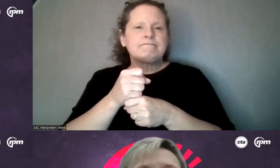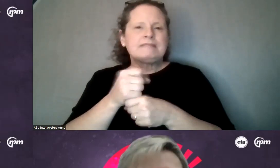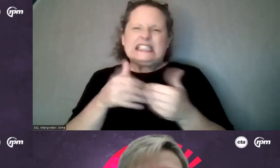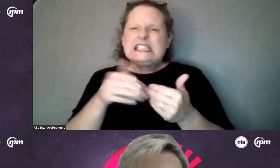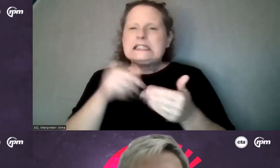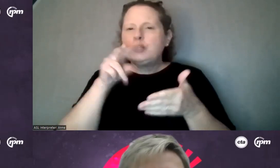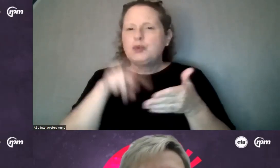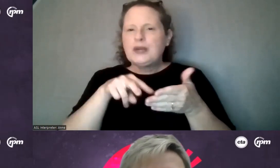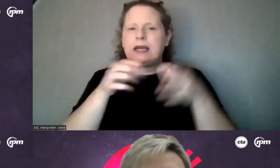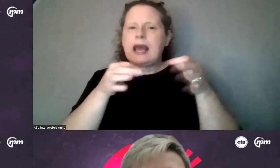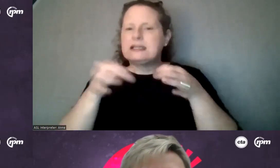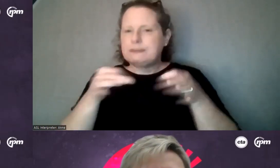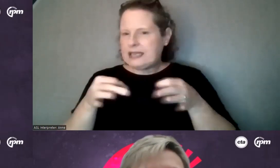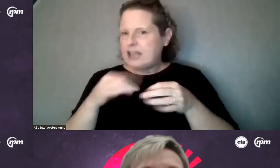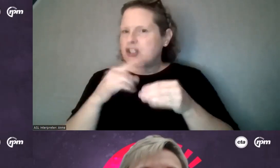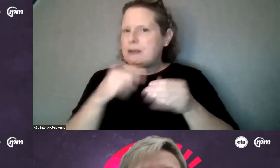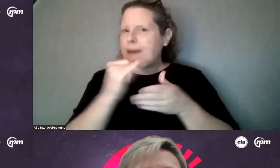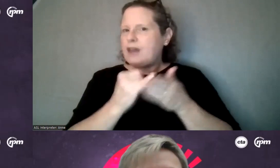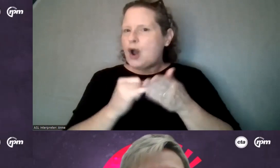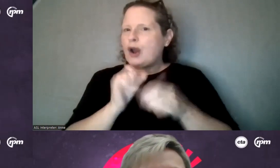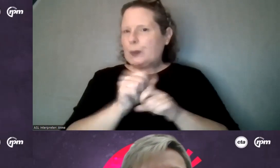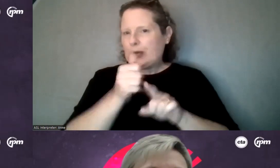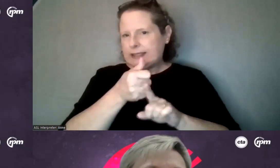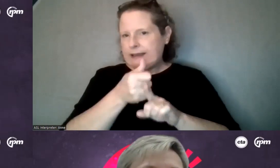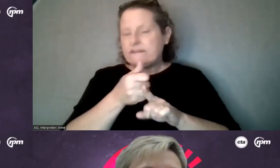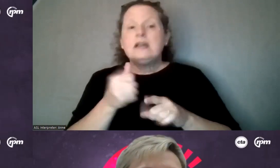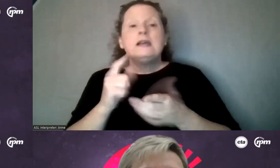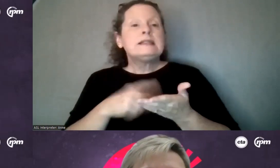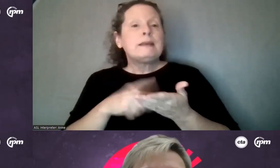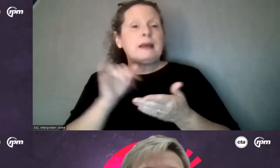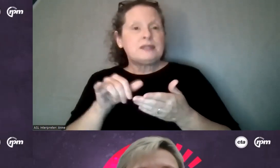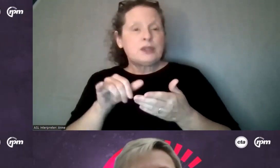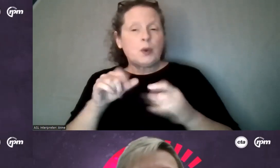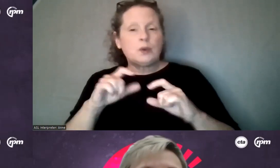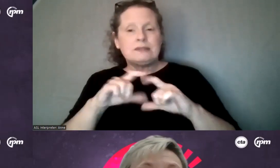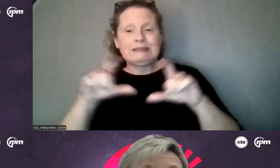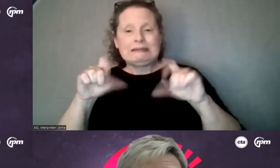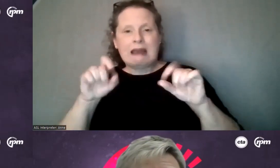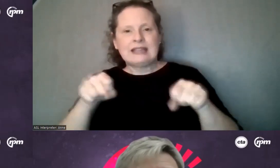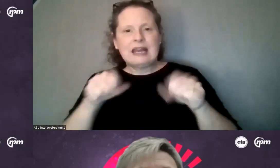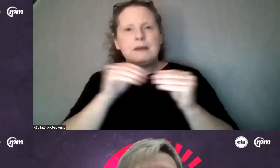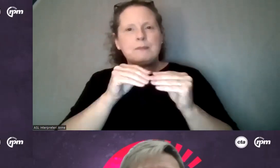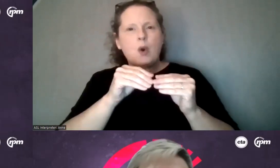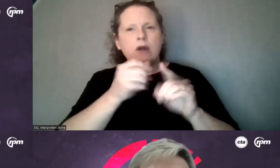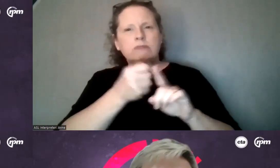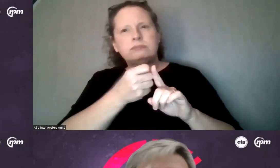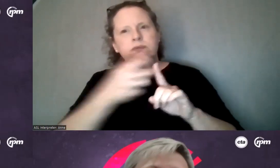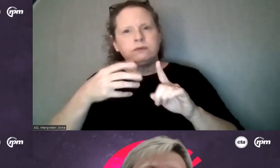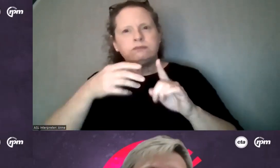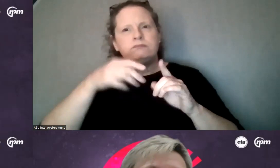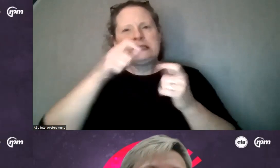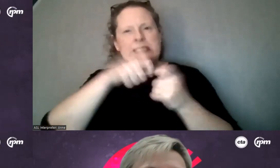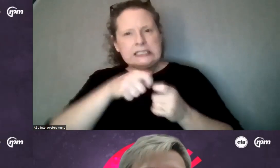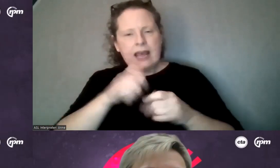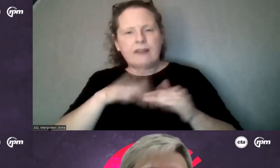read explanation of the art. Sometimes those didactics can be more detailed than others,